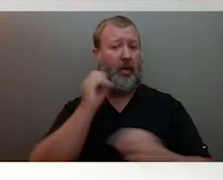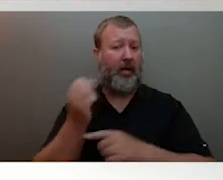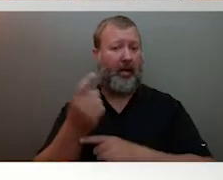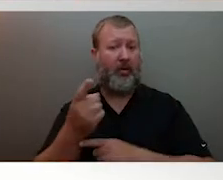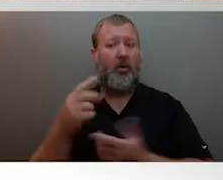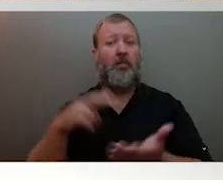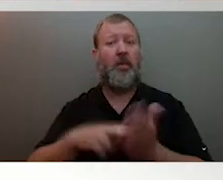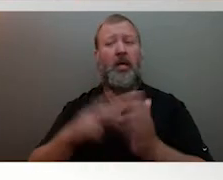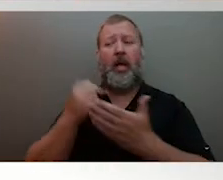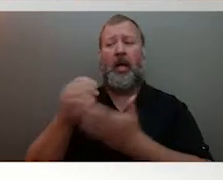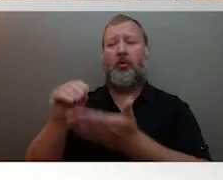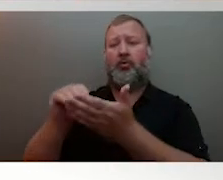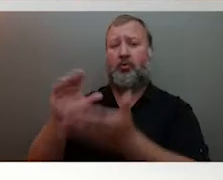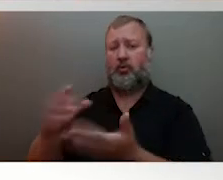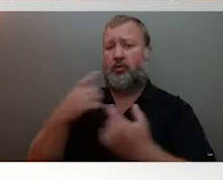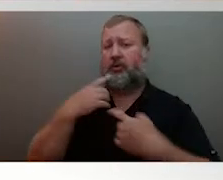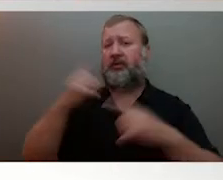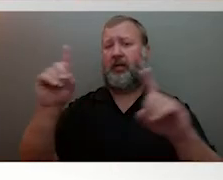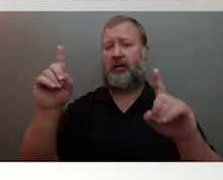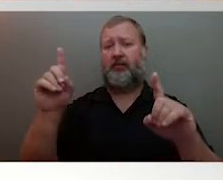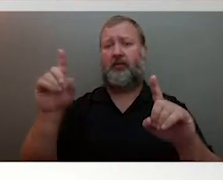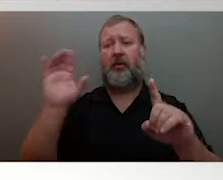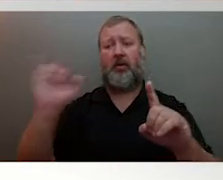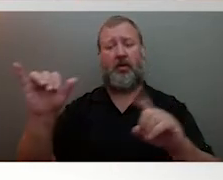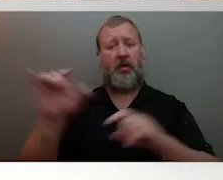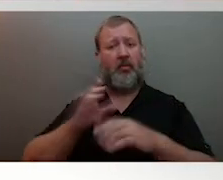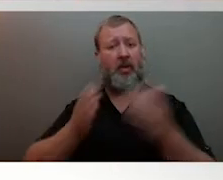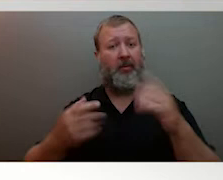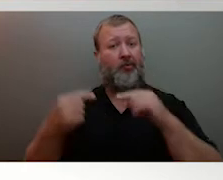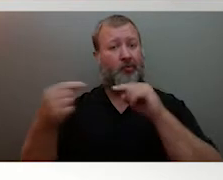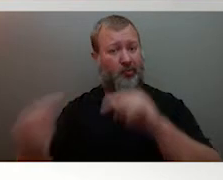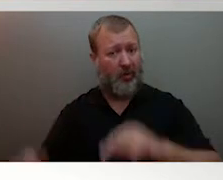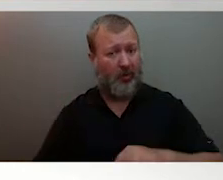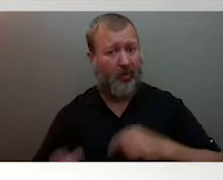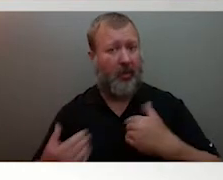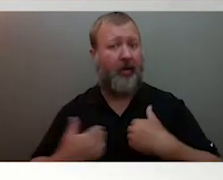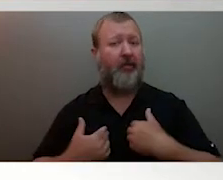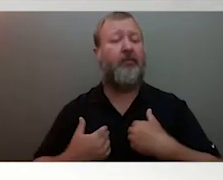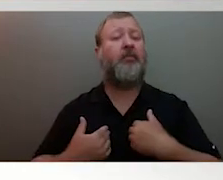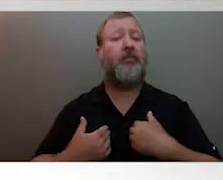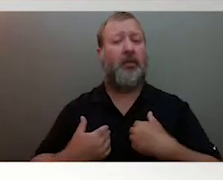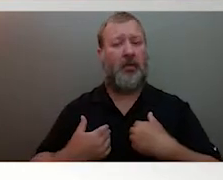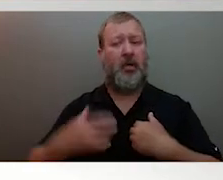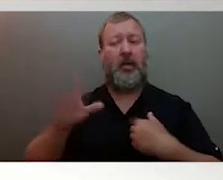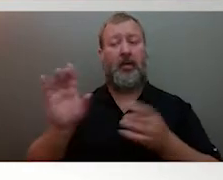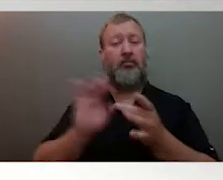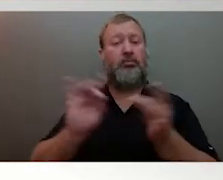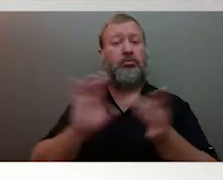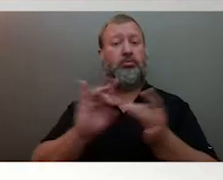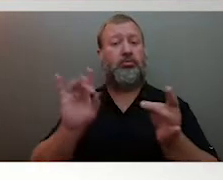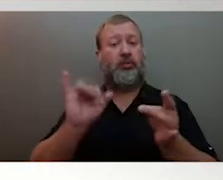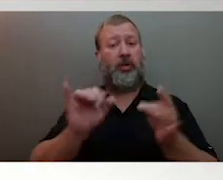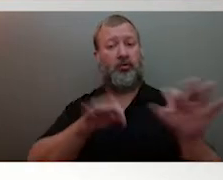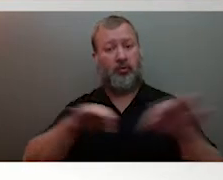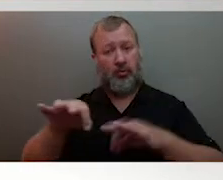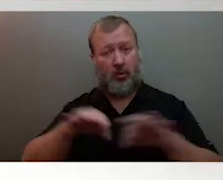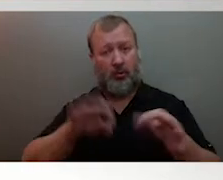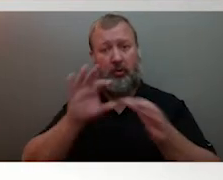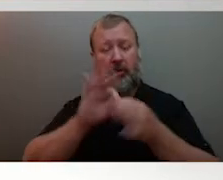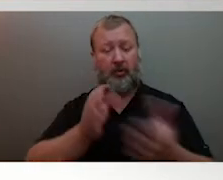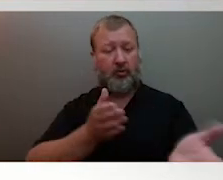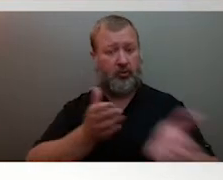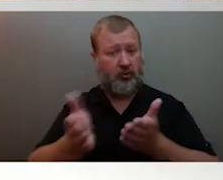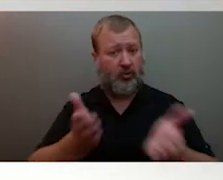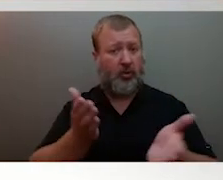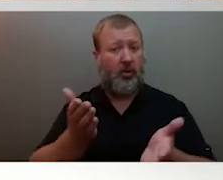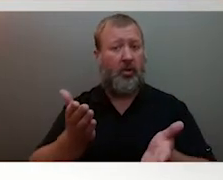the student to be successful in areas in which they may struggle. A statement of the specially designed instruction, related services,